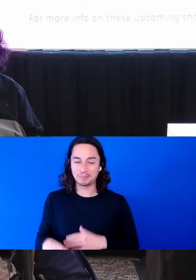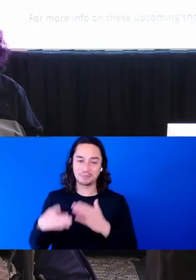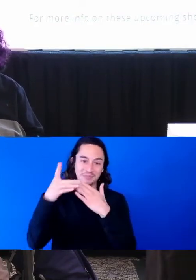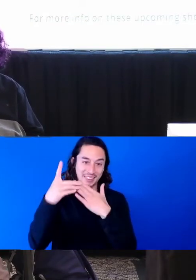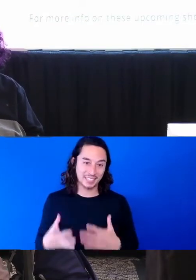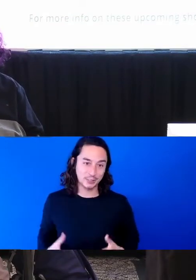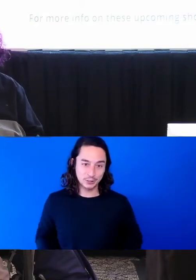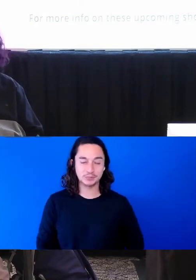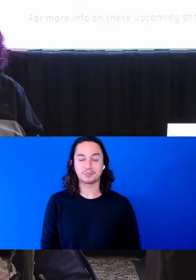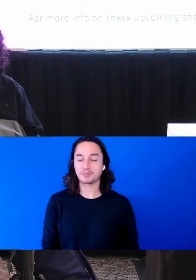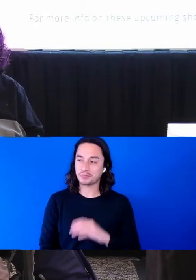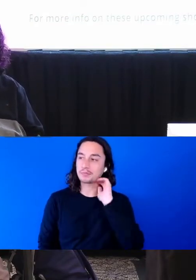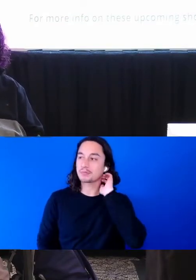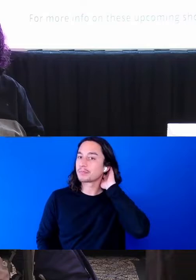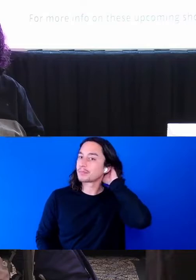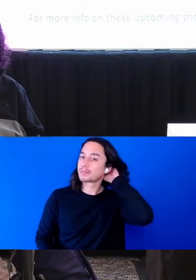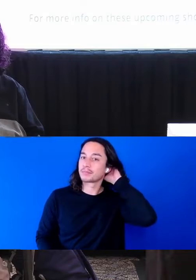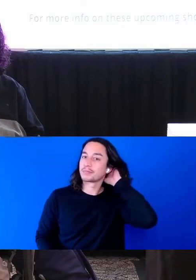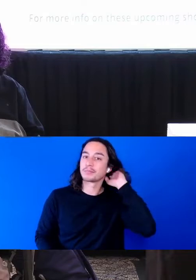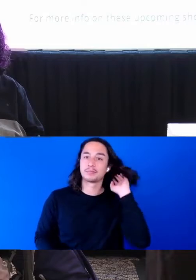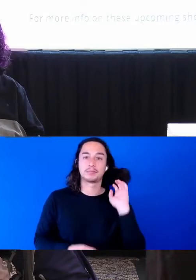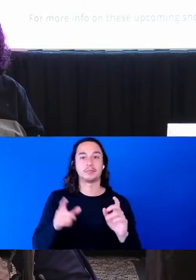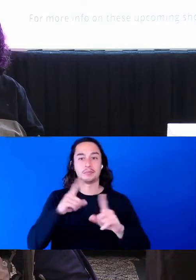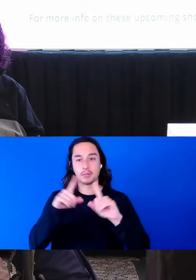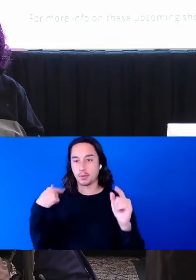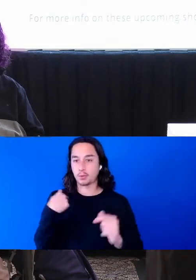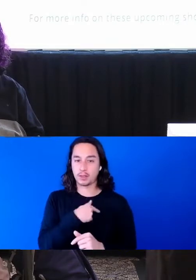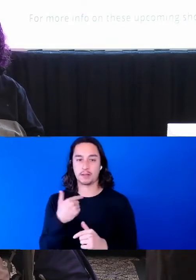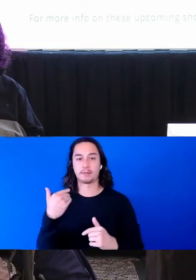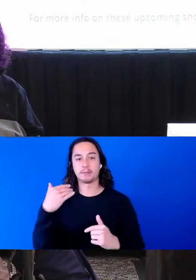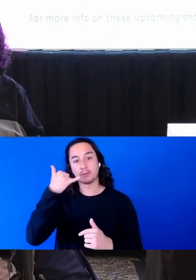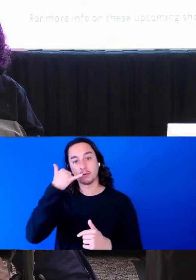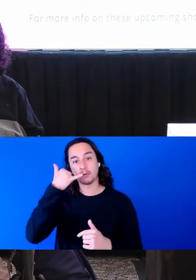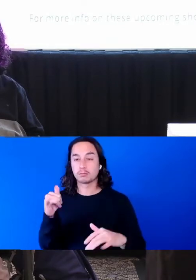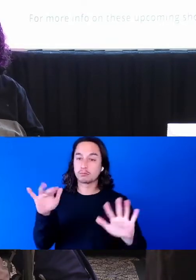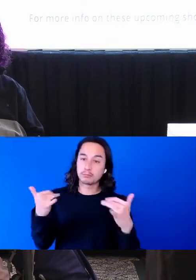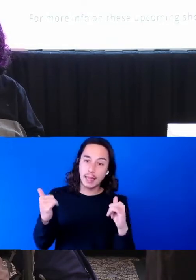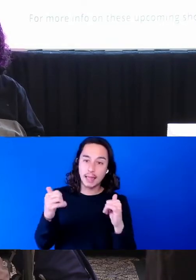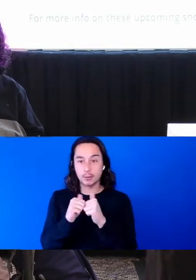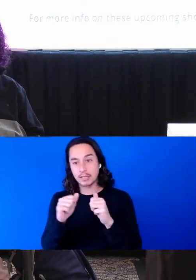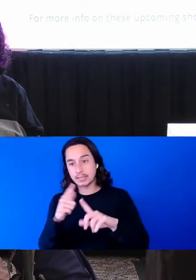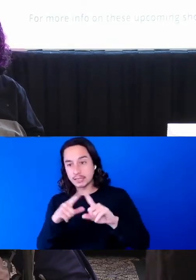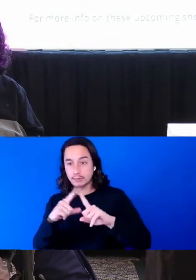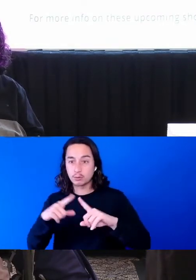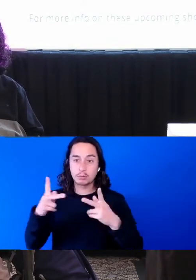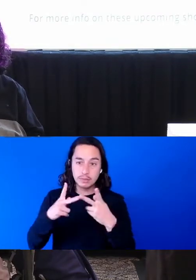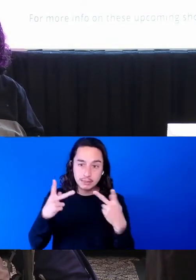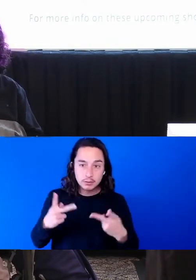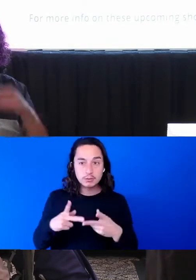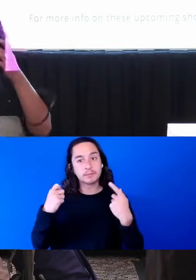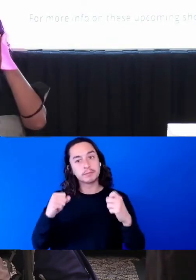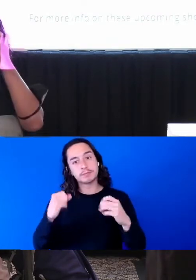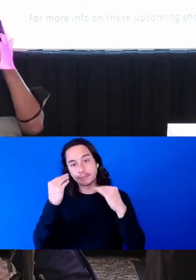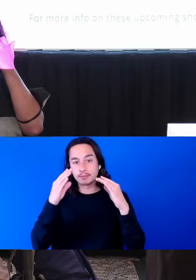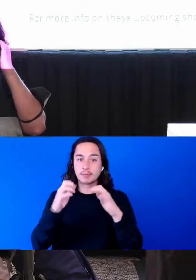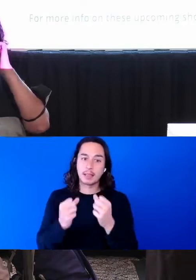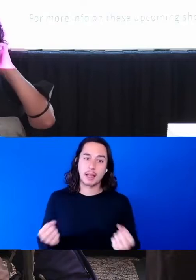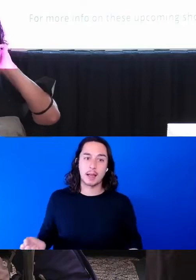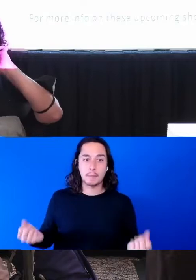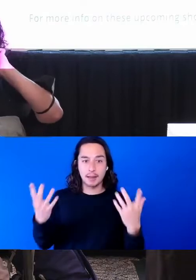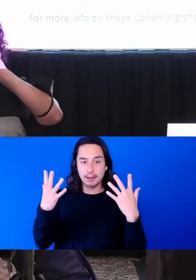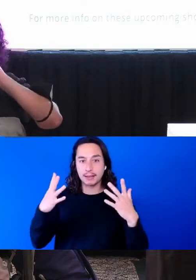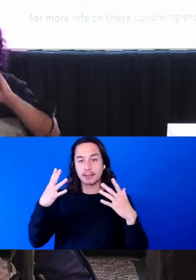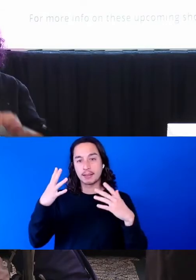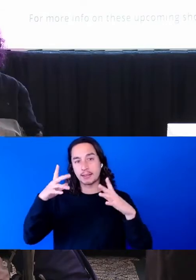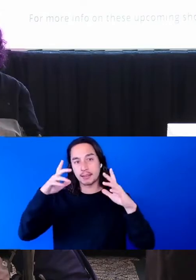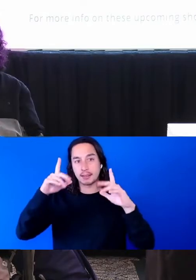But we had like these phones kind of that we were just messing around with and putting in different positions and trying to think of, okay, how many cameras are there and how